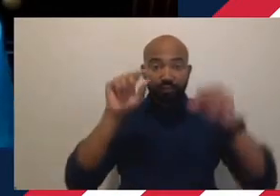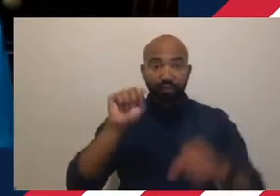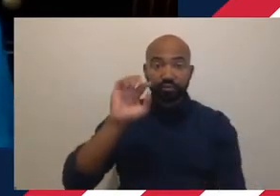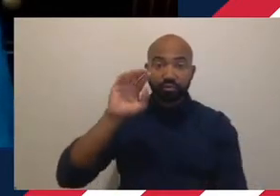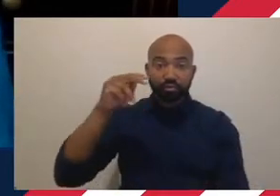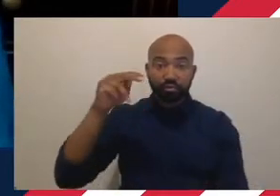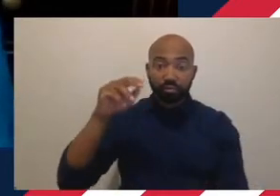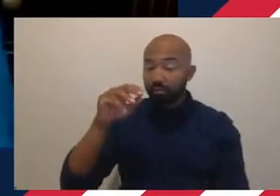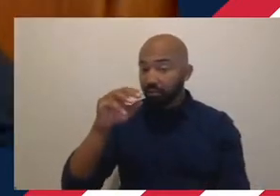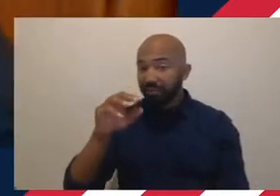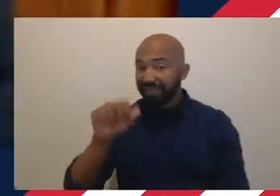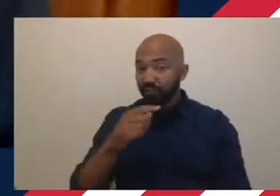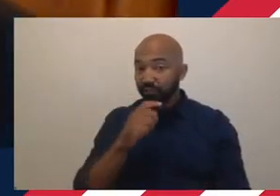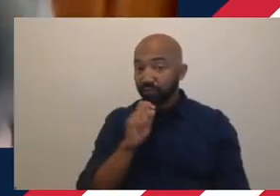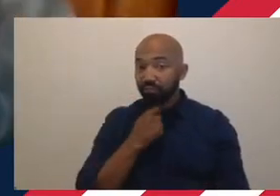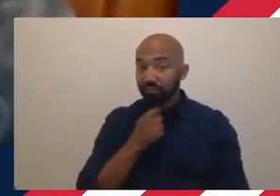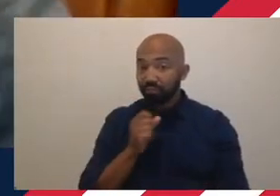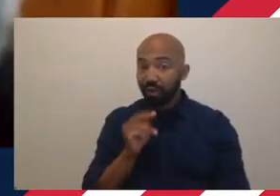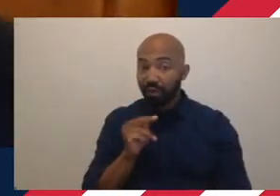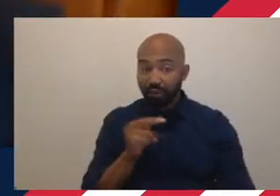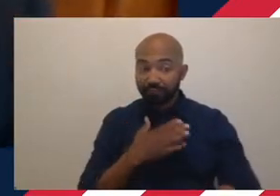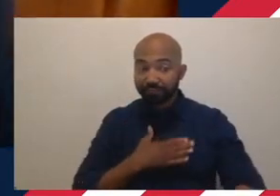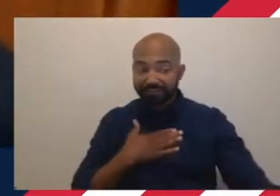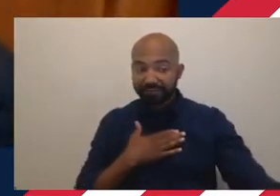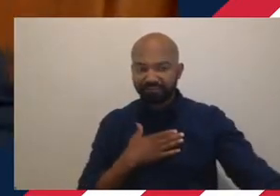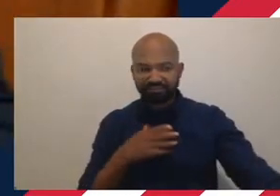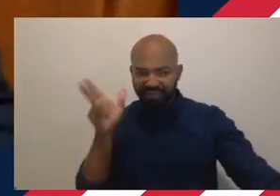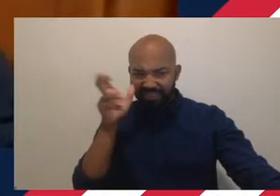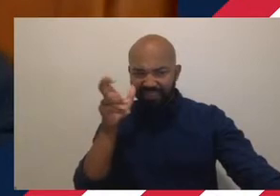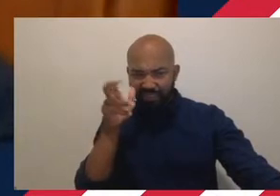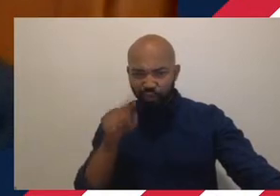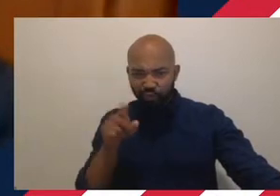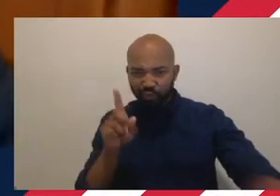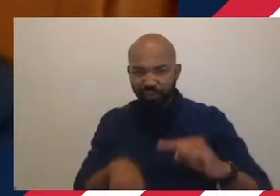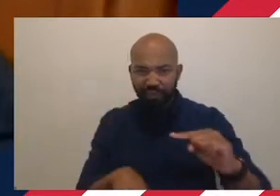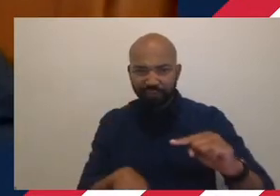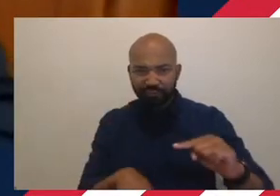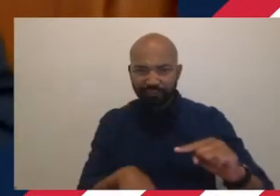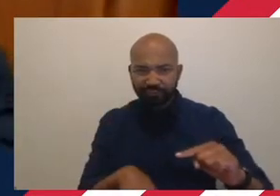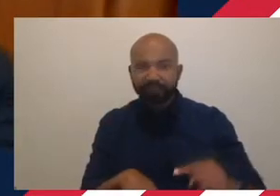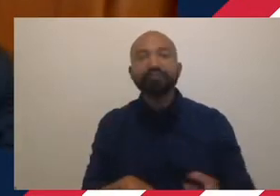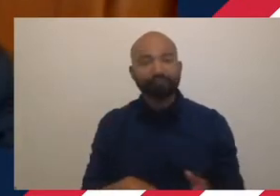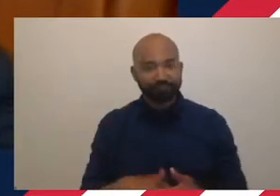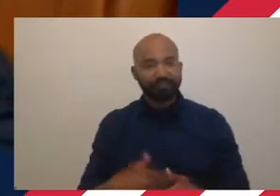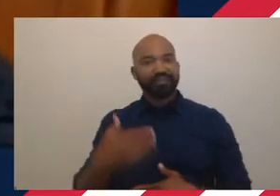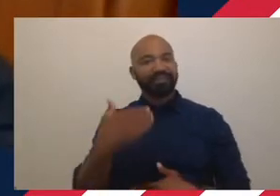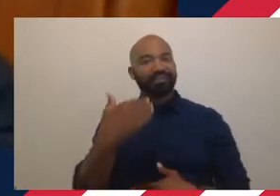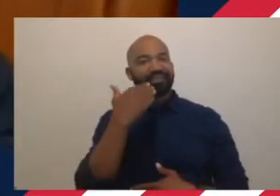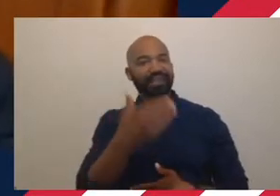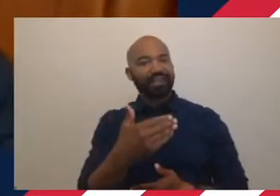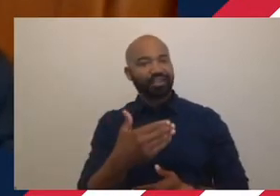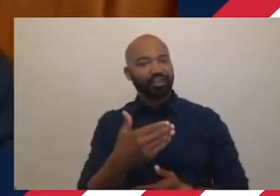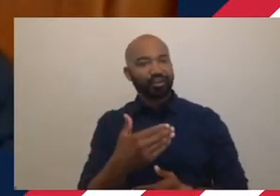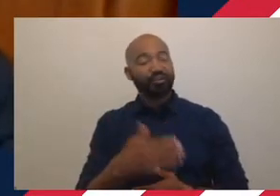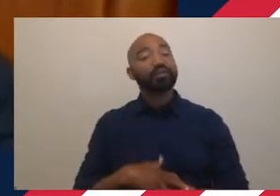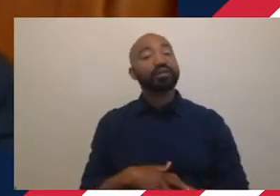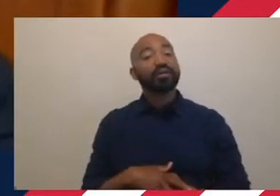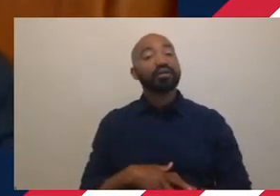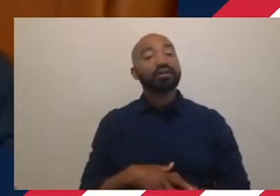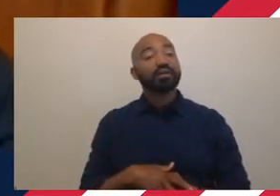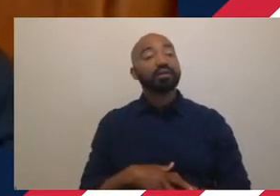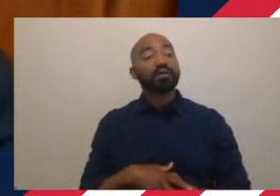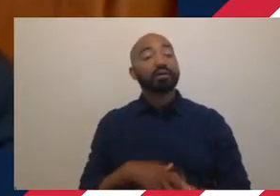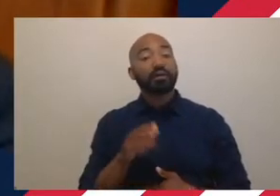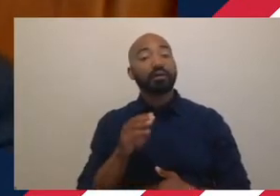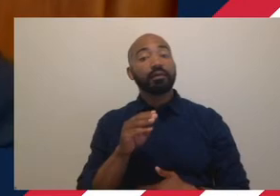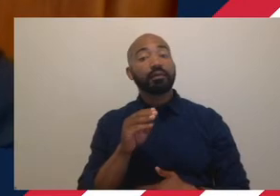Can you unmute yourself? We can't hear you. Thank you, Mayor Bottoms. Dr. Motto, let me first thank you for